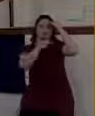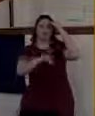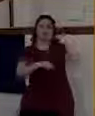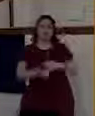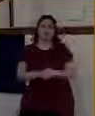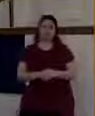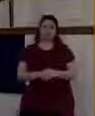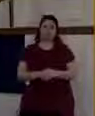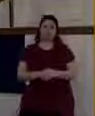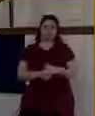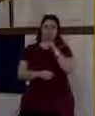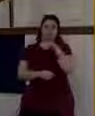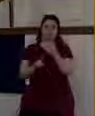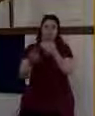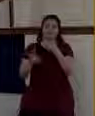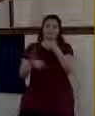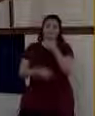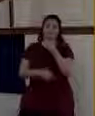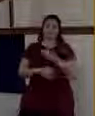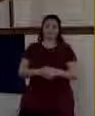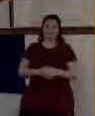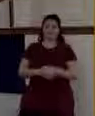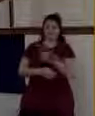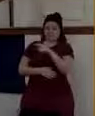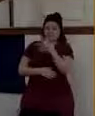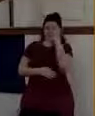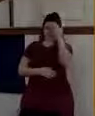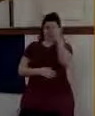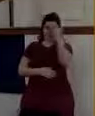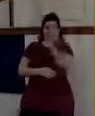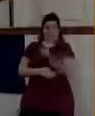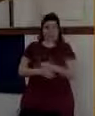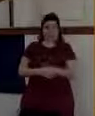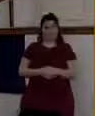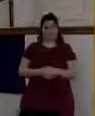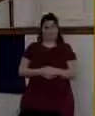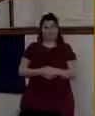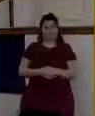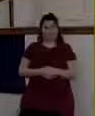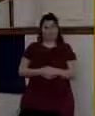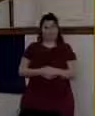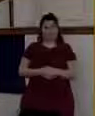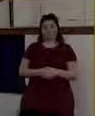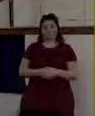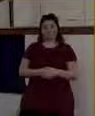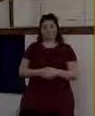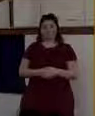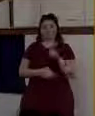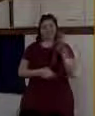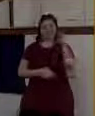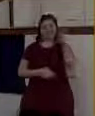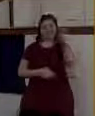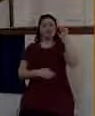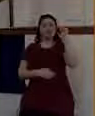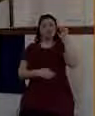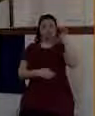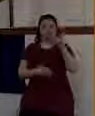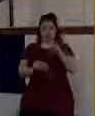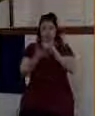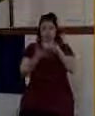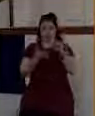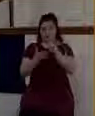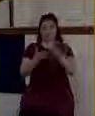of God. He should have remembered that. And then later on, there are verses that we know in the New